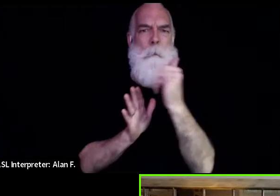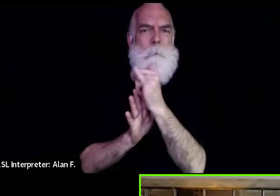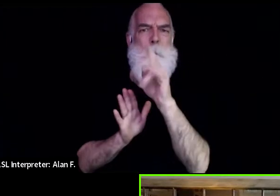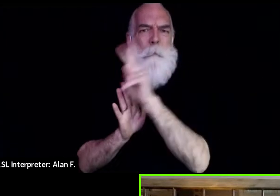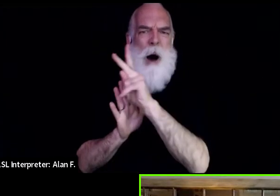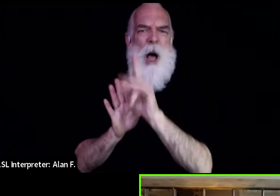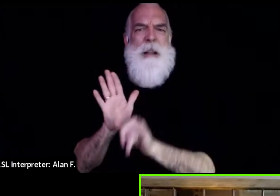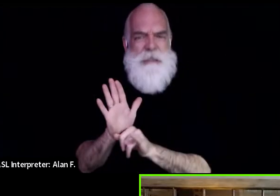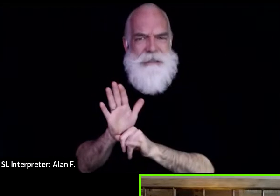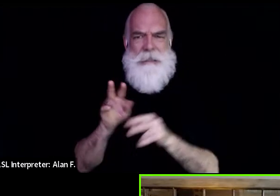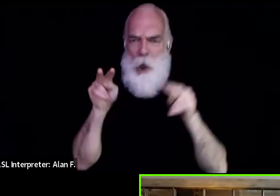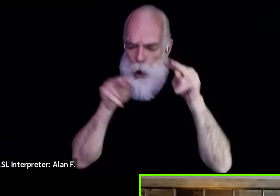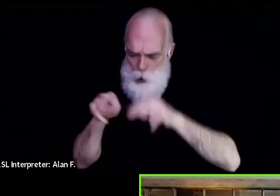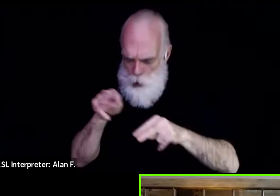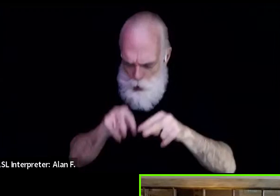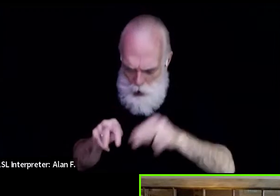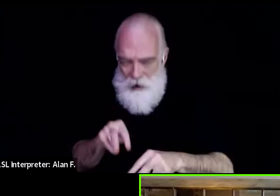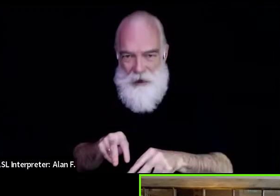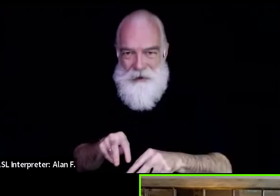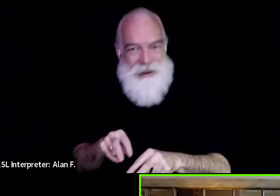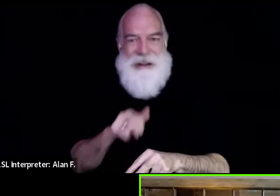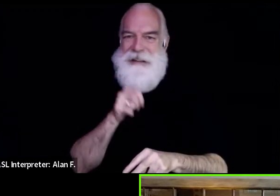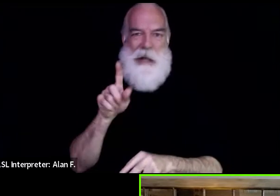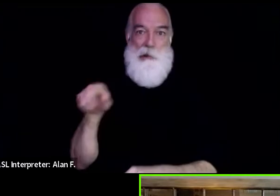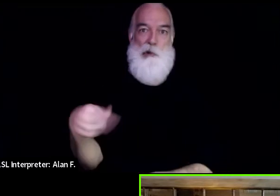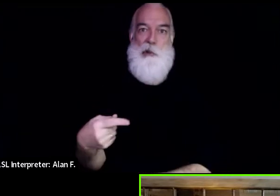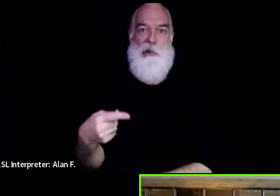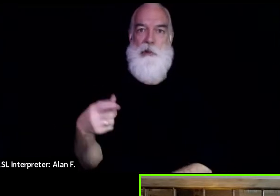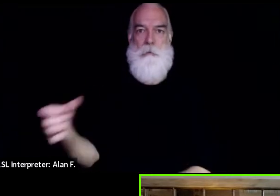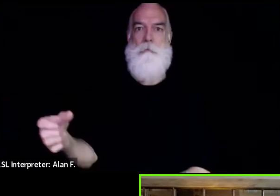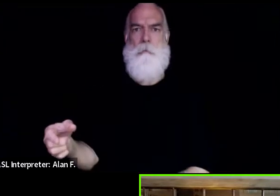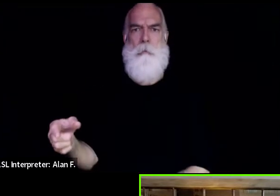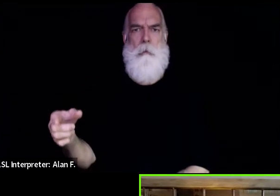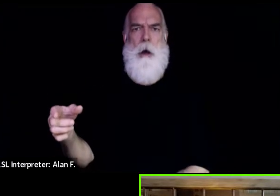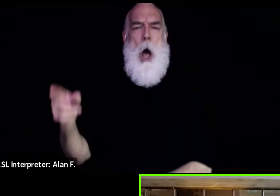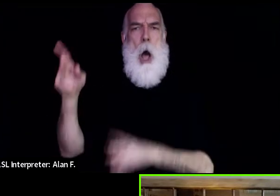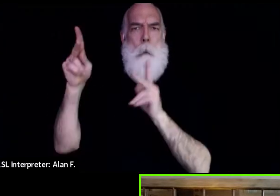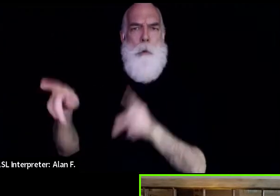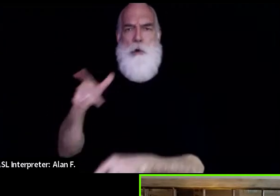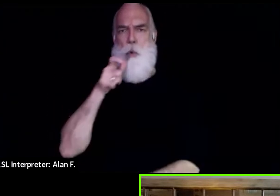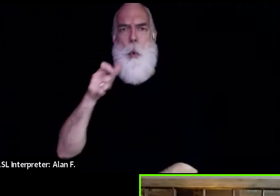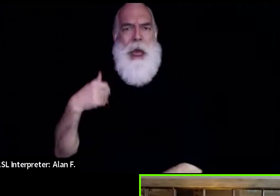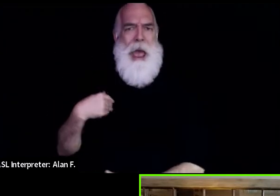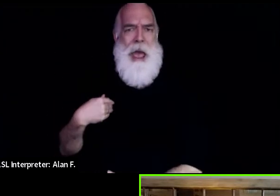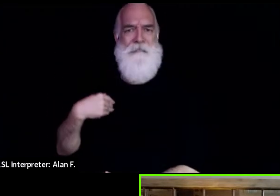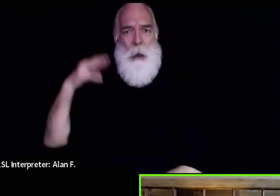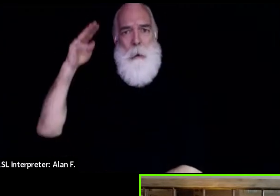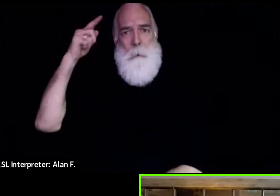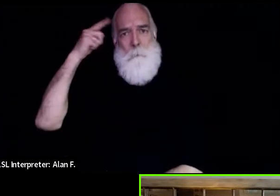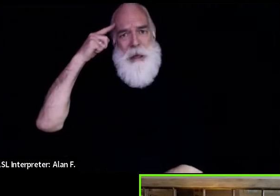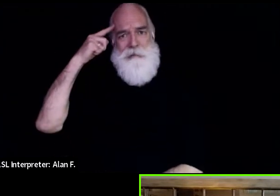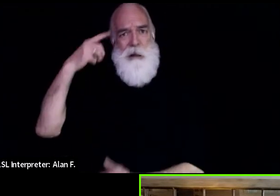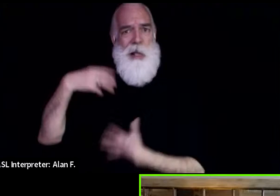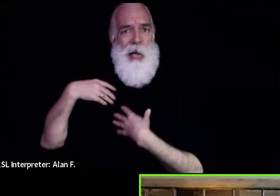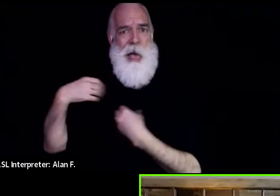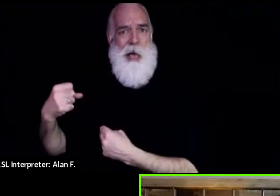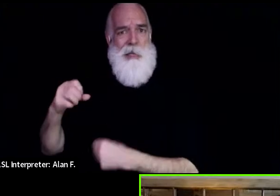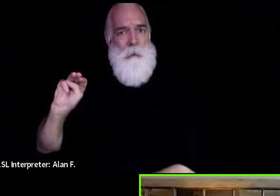person up who's experiencing a mental health crisis. It's about sending resources